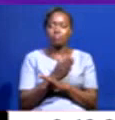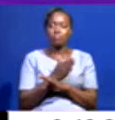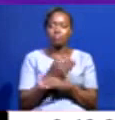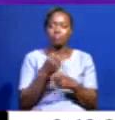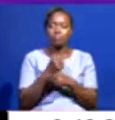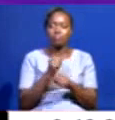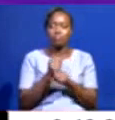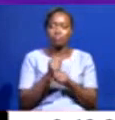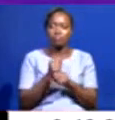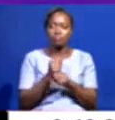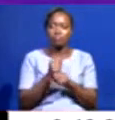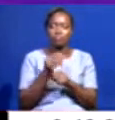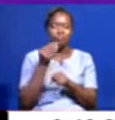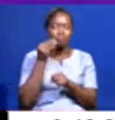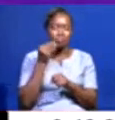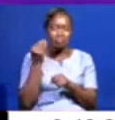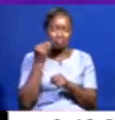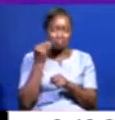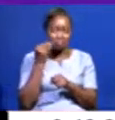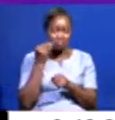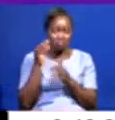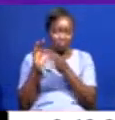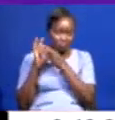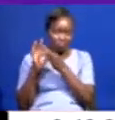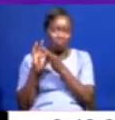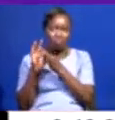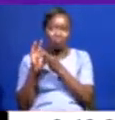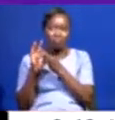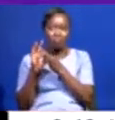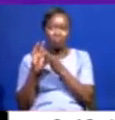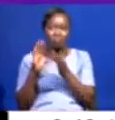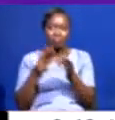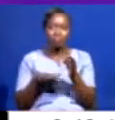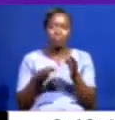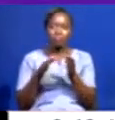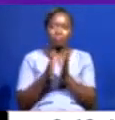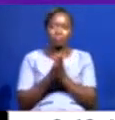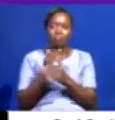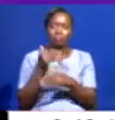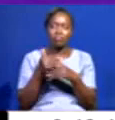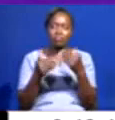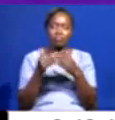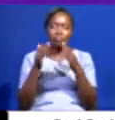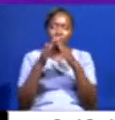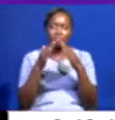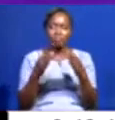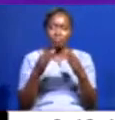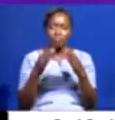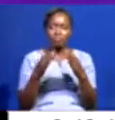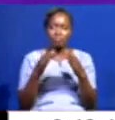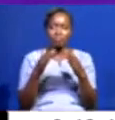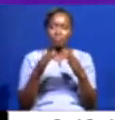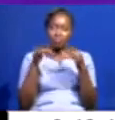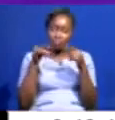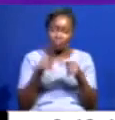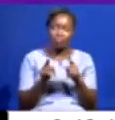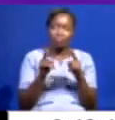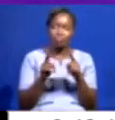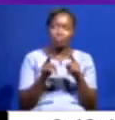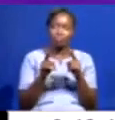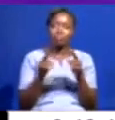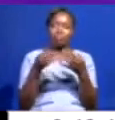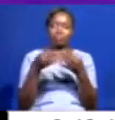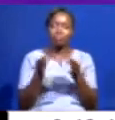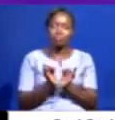wanatengeneza manyumba kwetu. In our culture, wamama ndio wanaenda kujenga manyumba. Wanajenga nyumba enyewe kujengea